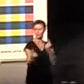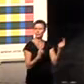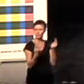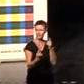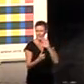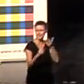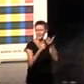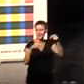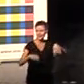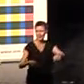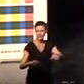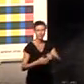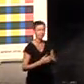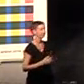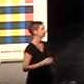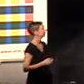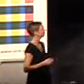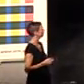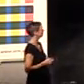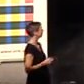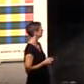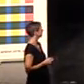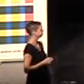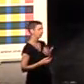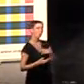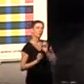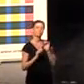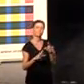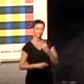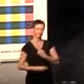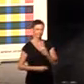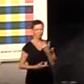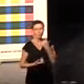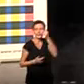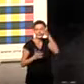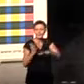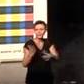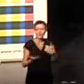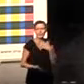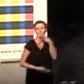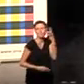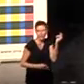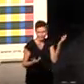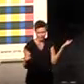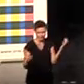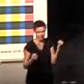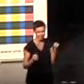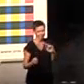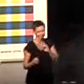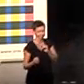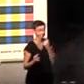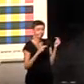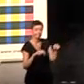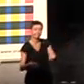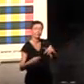bij wi-fi productie en uit wanted to show a personal experience which you and friend you can keep an eye cam show brussels